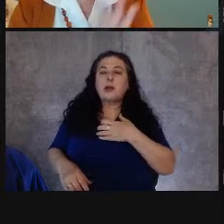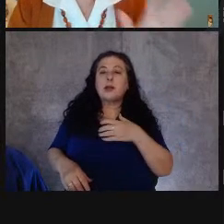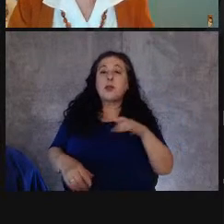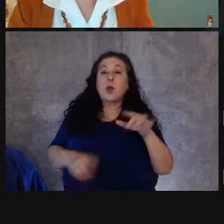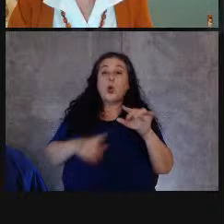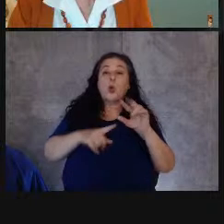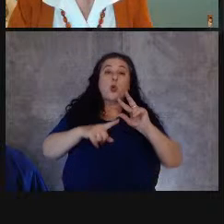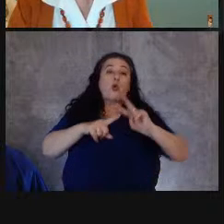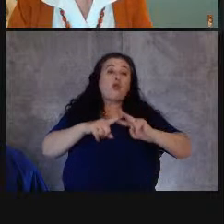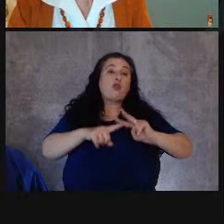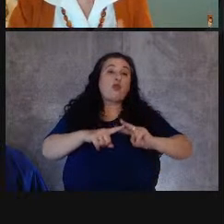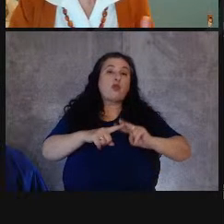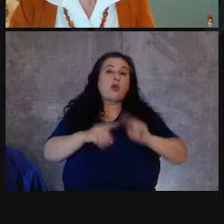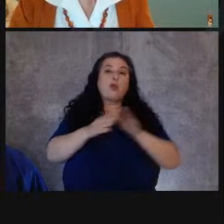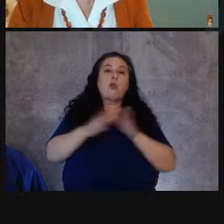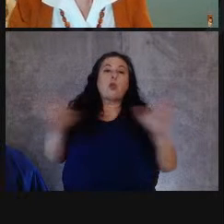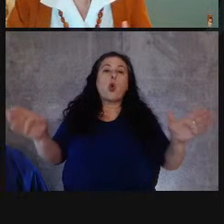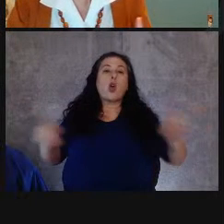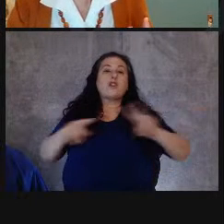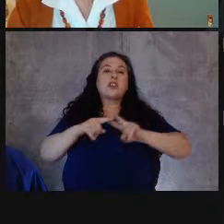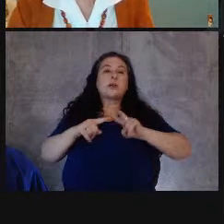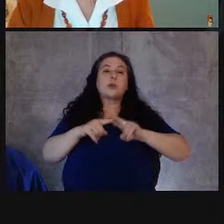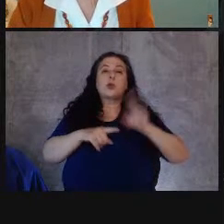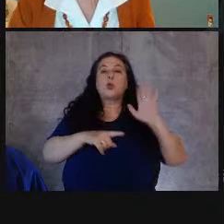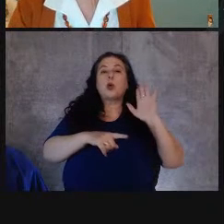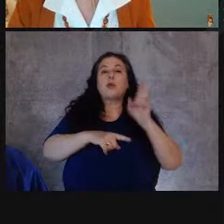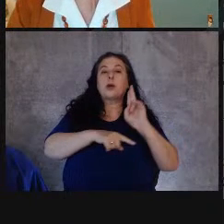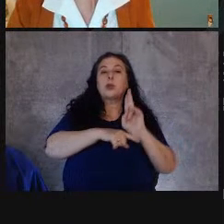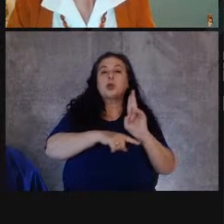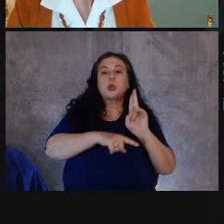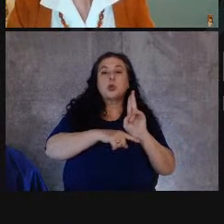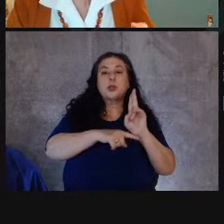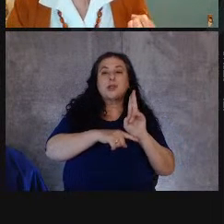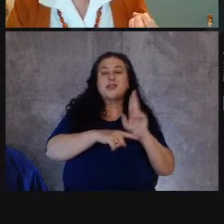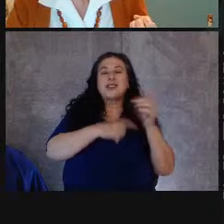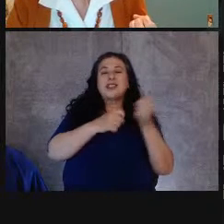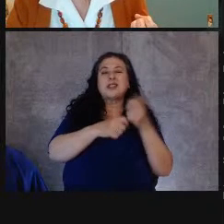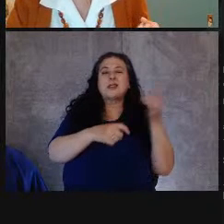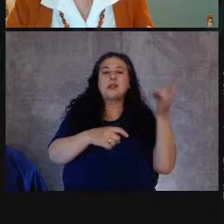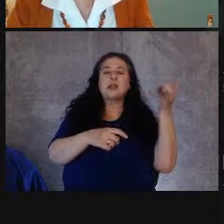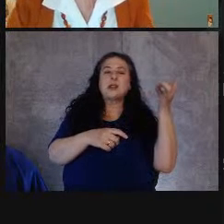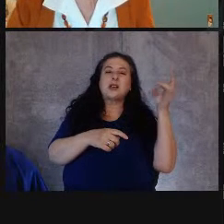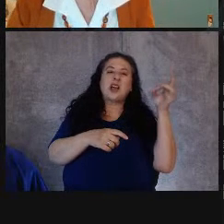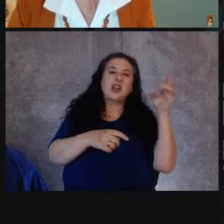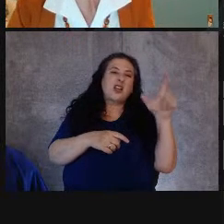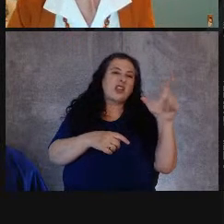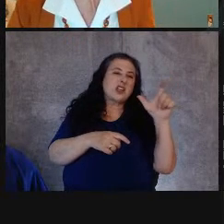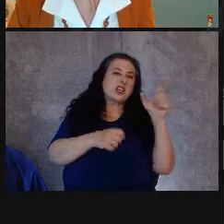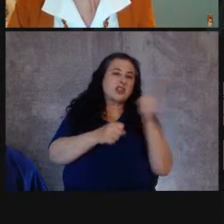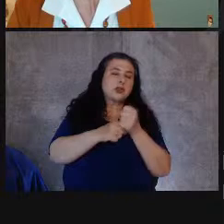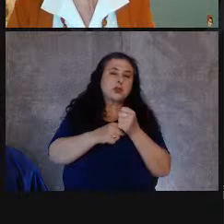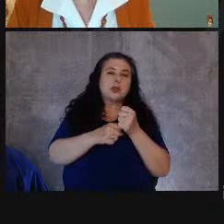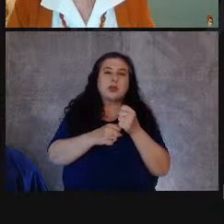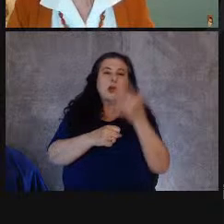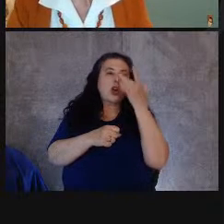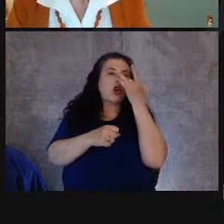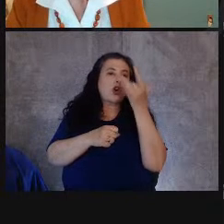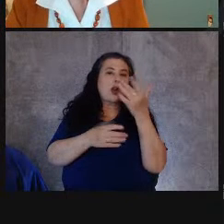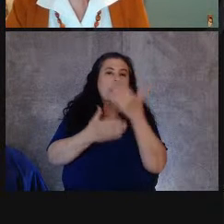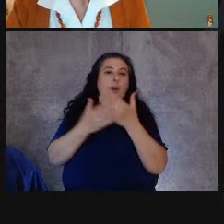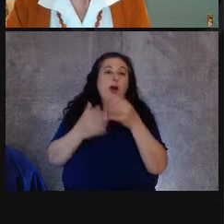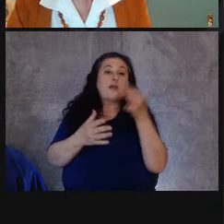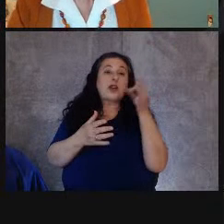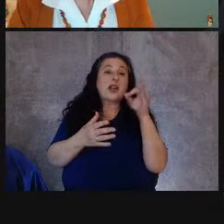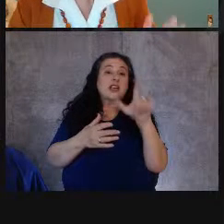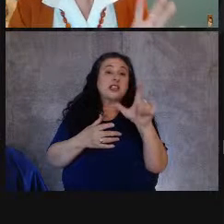again, they're very broad terms that would have been used in the 18th century or the early part of the